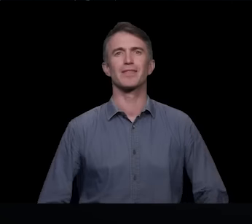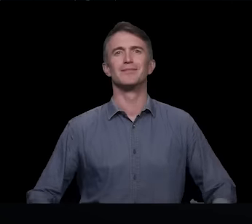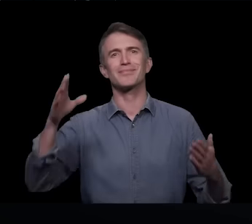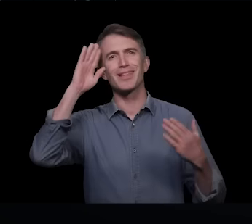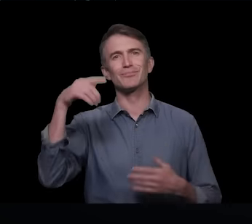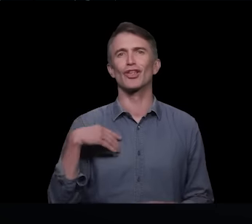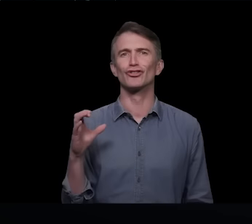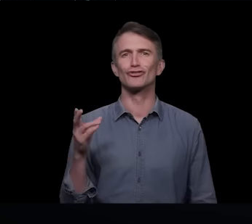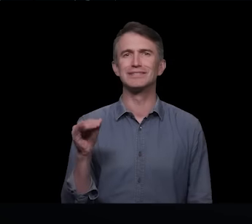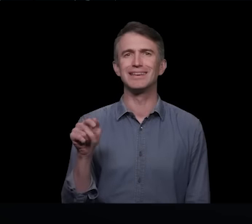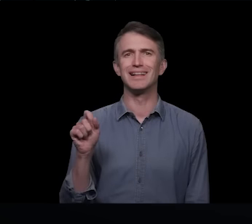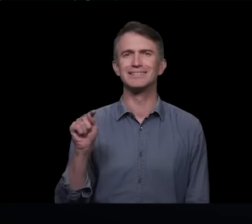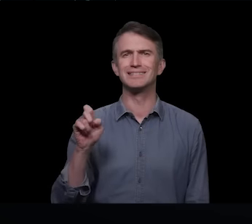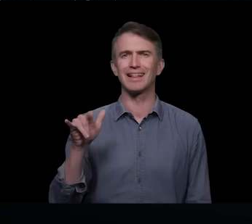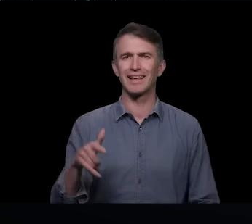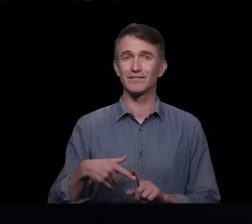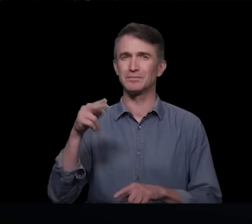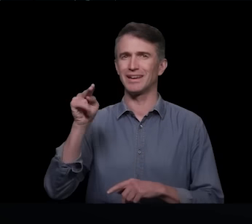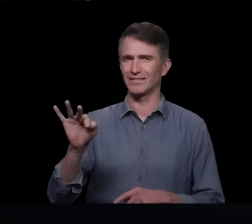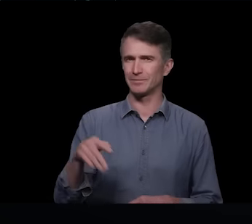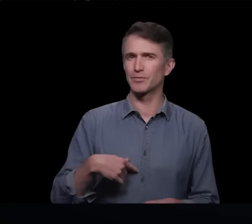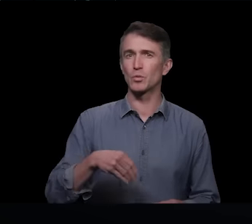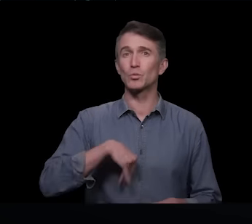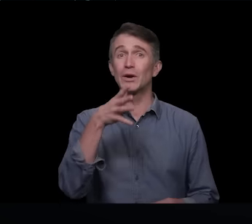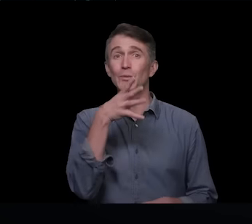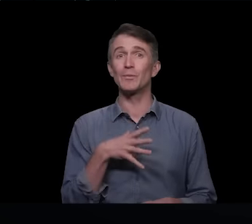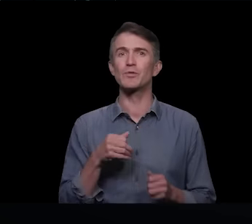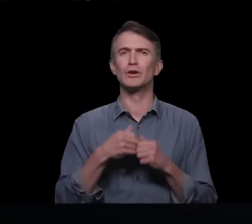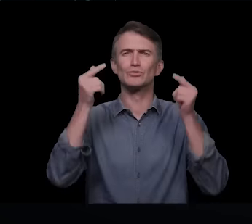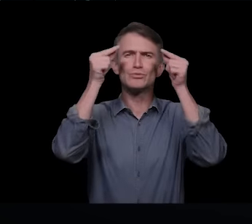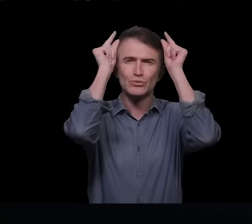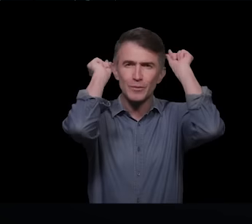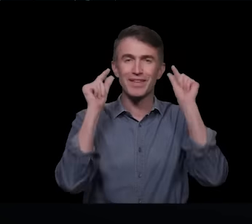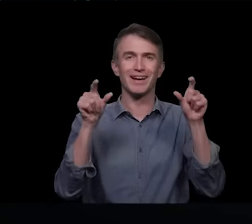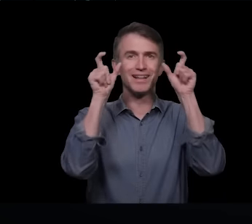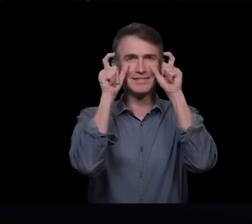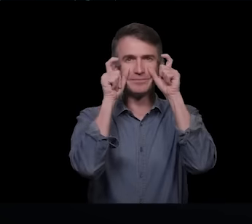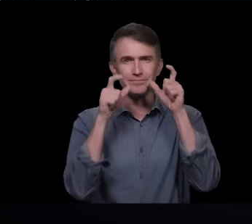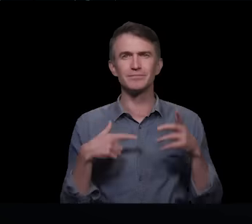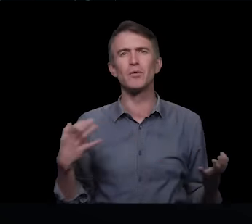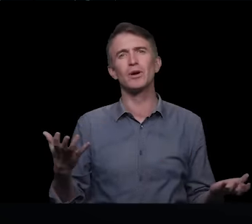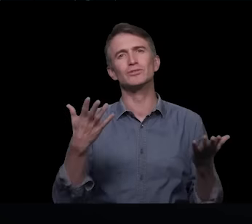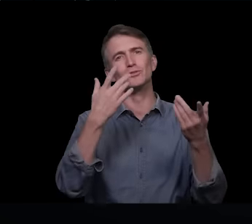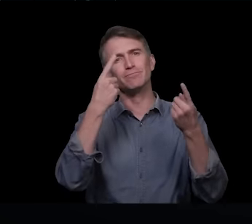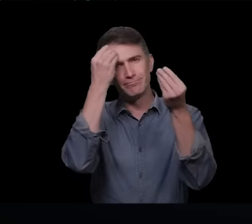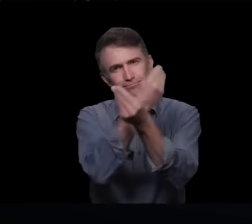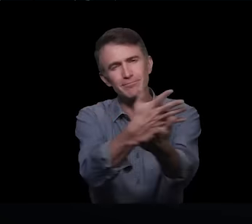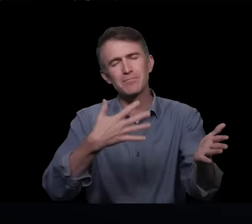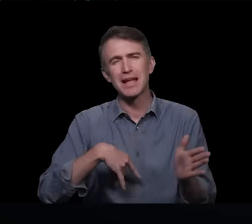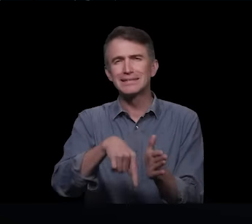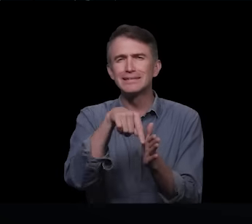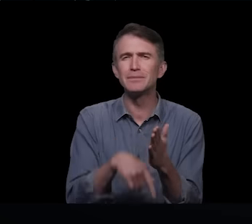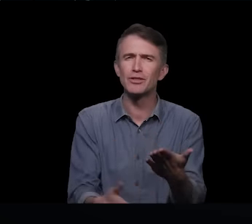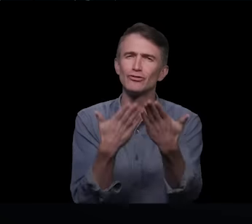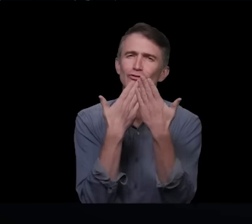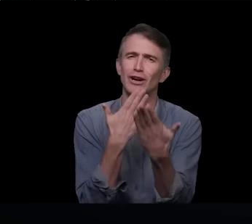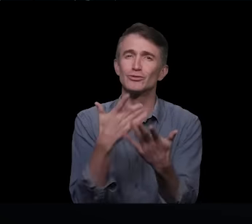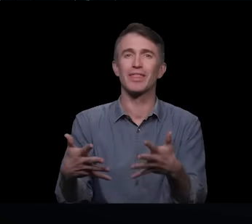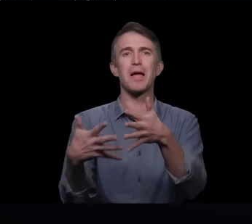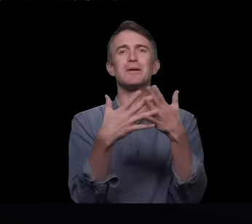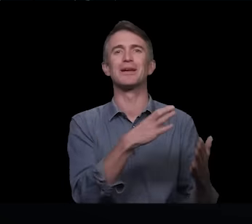Hello. I'm Christina Tiliancy from Netflix. I'm a white woman with short hair and glasses. I want to extend my deepest gratitude